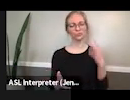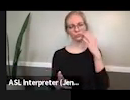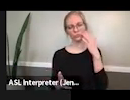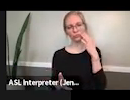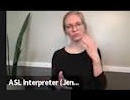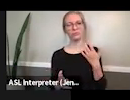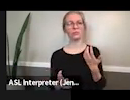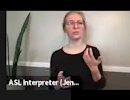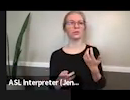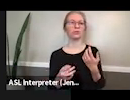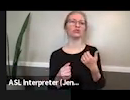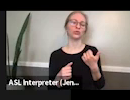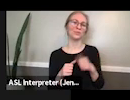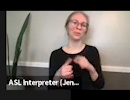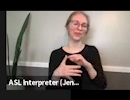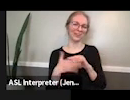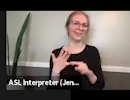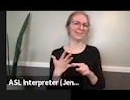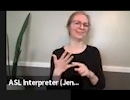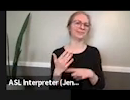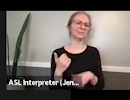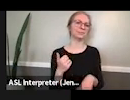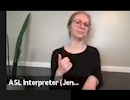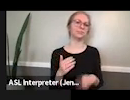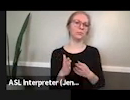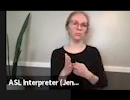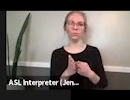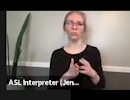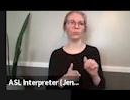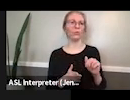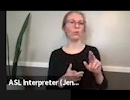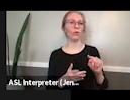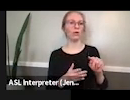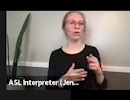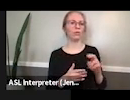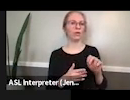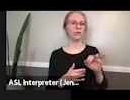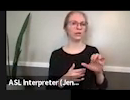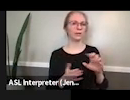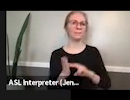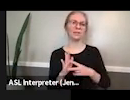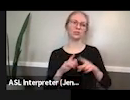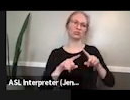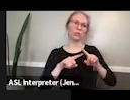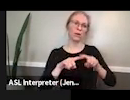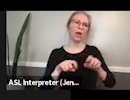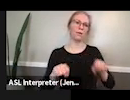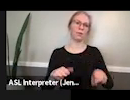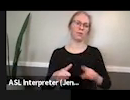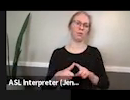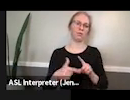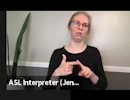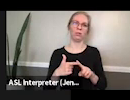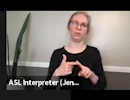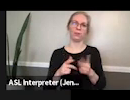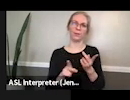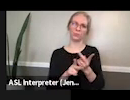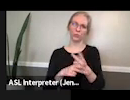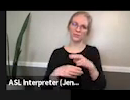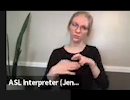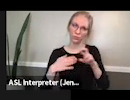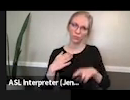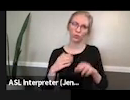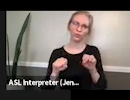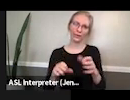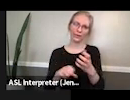brain. To be authentic, it needs to be reliable. We need to produce results we can get again and again. It